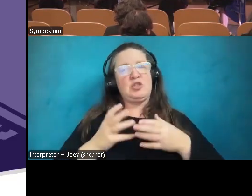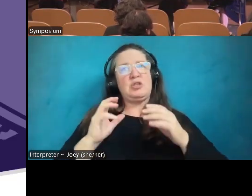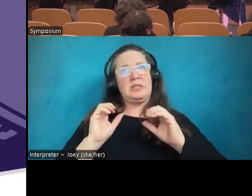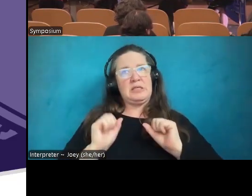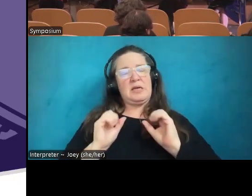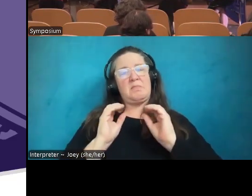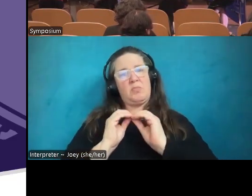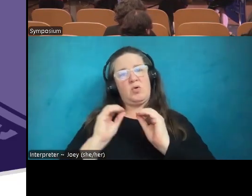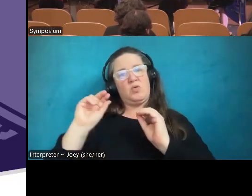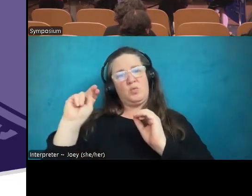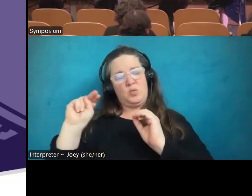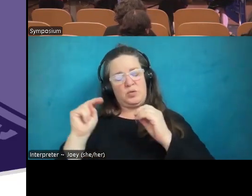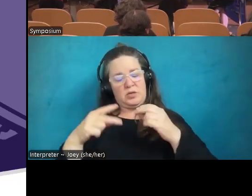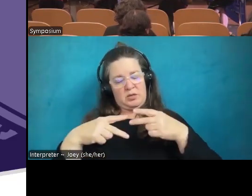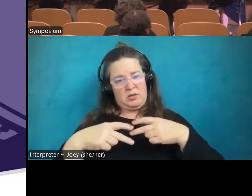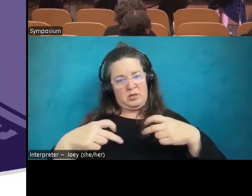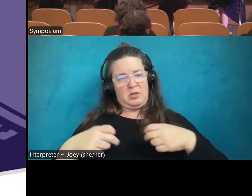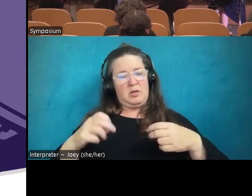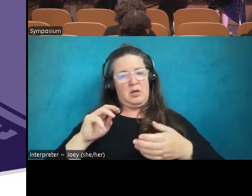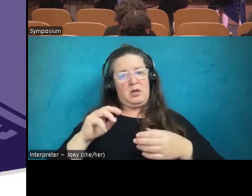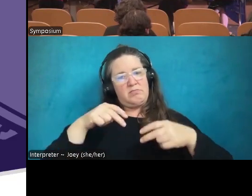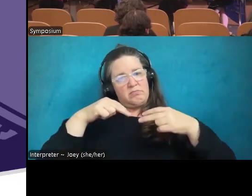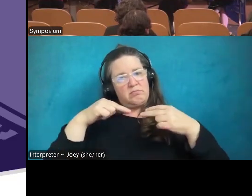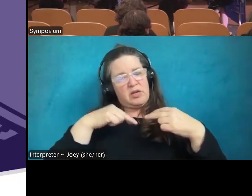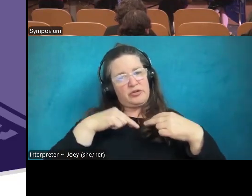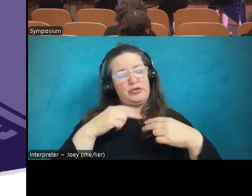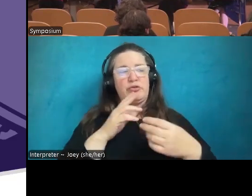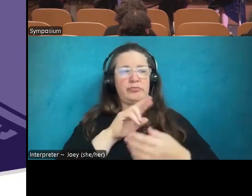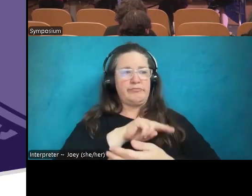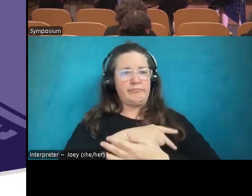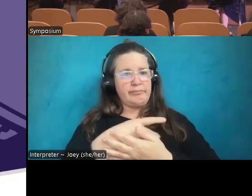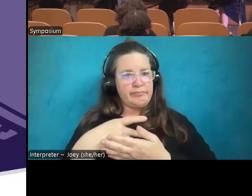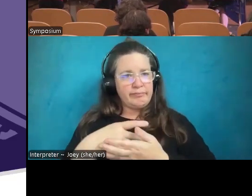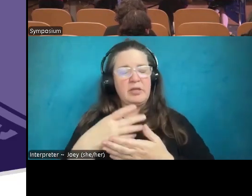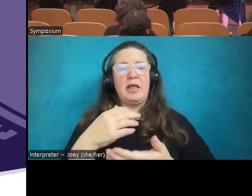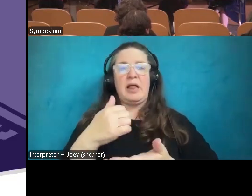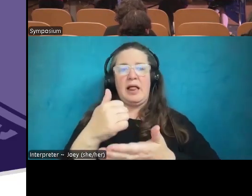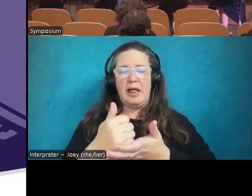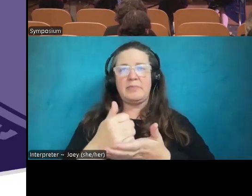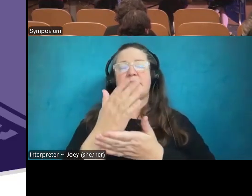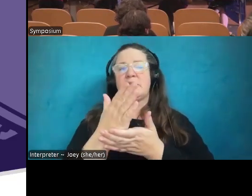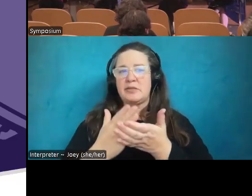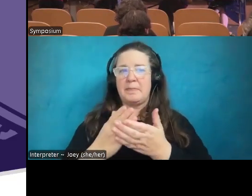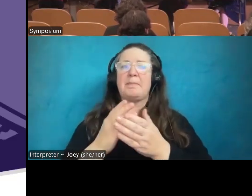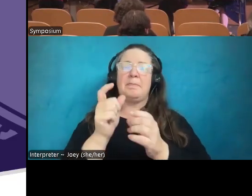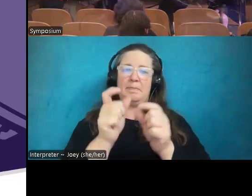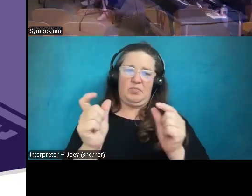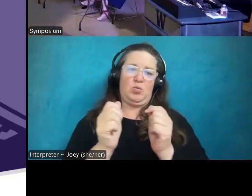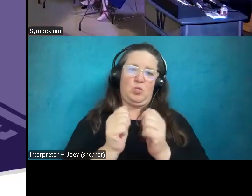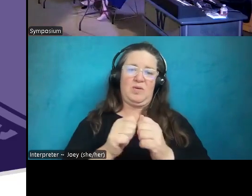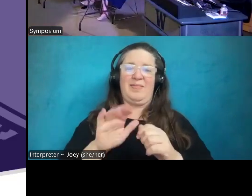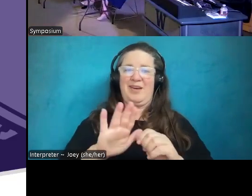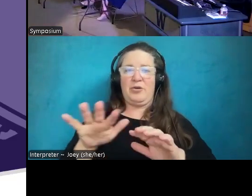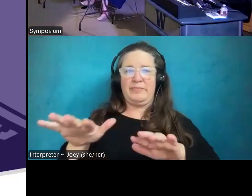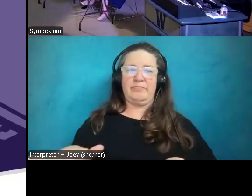their fatigue and energy levels throughout the day, and it helps some people with pacing. So I've generally found that to be